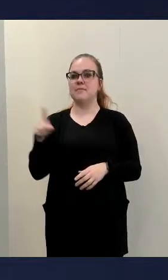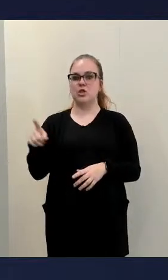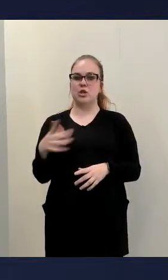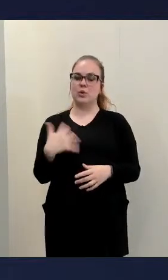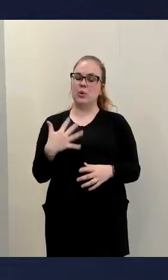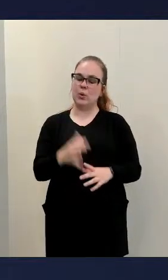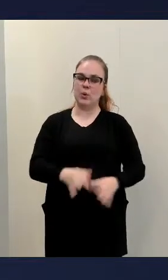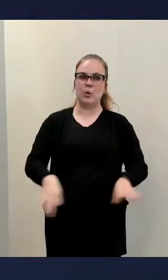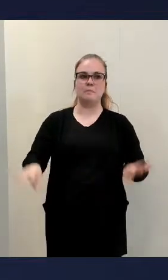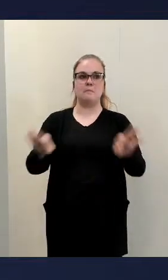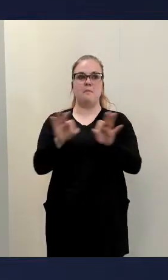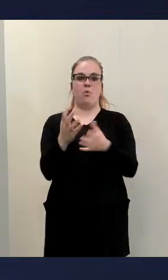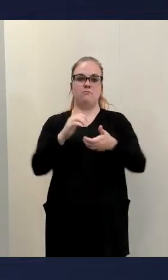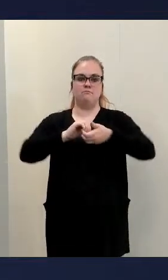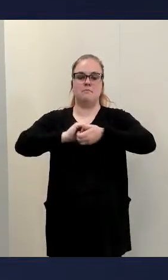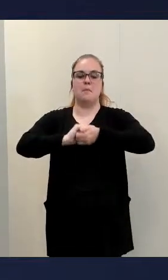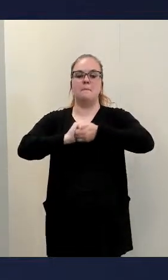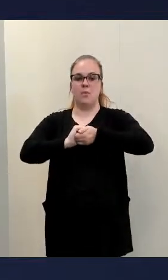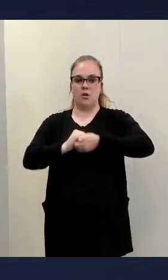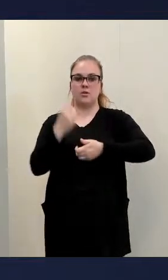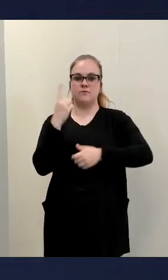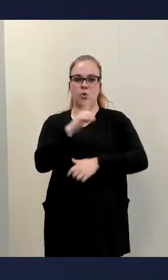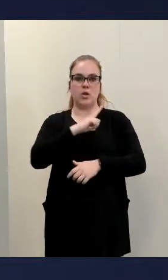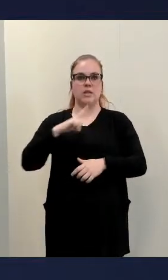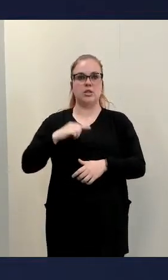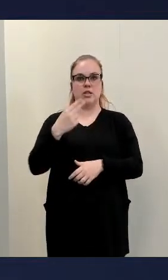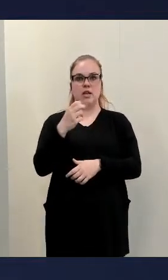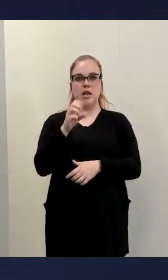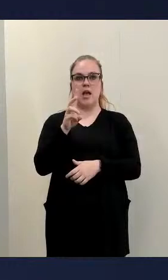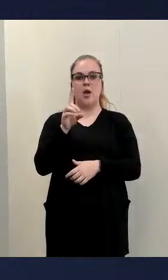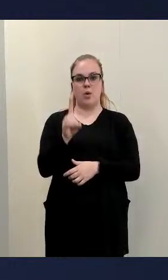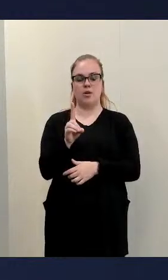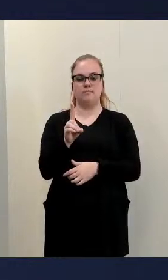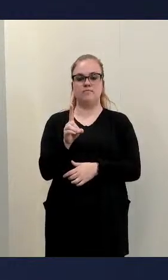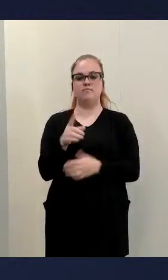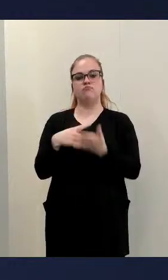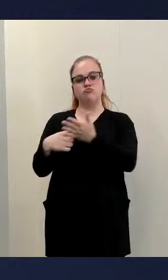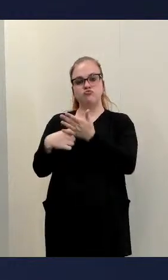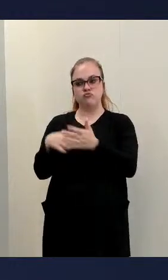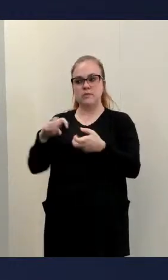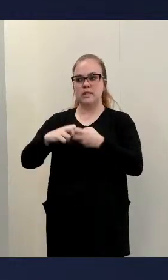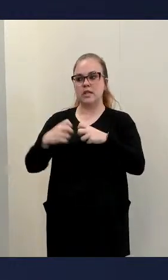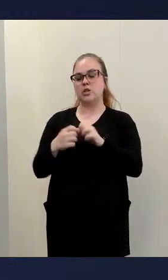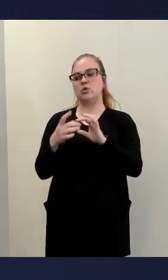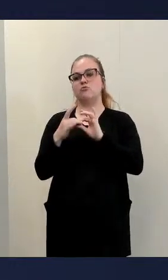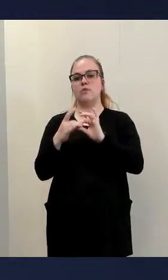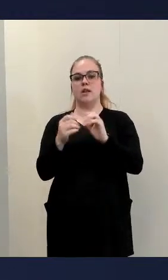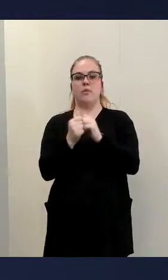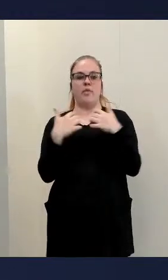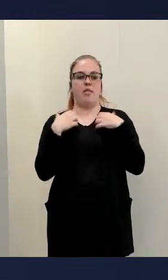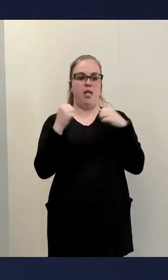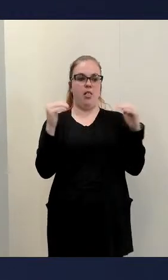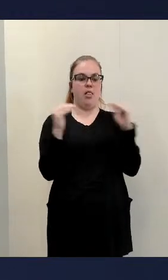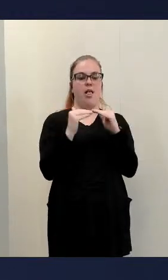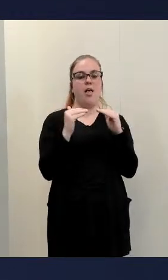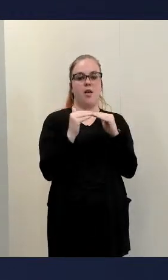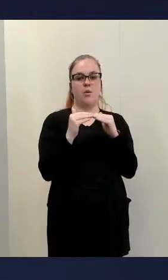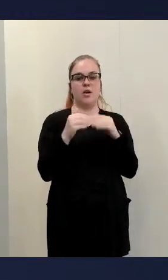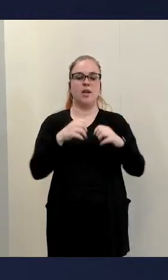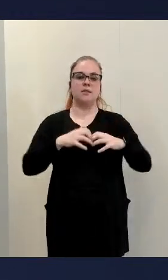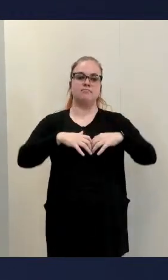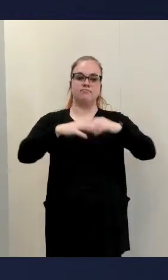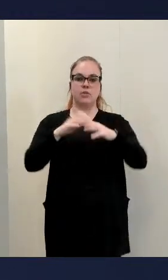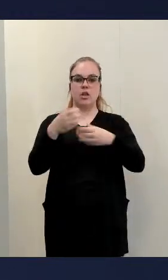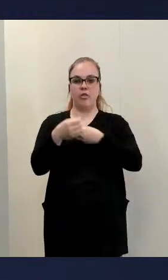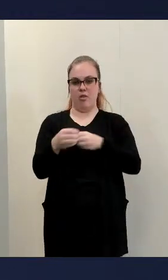key instrumental partner, along with legislator Howard Johnson, talking about these issues with regards to health equity and the creation of the Office of Health